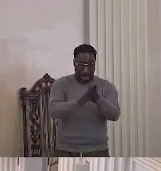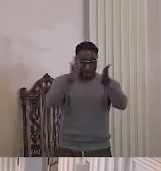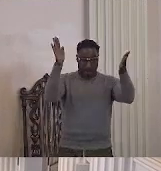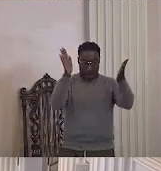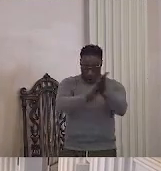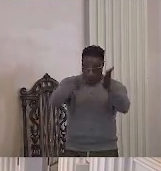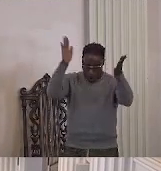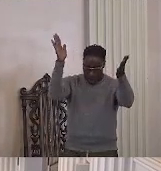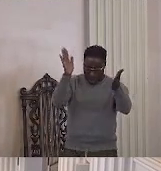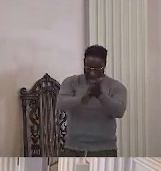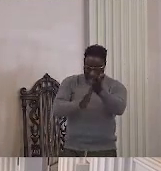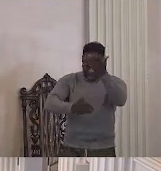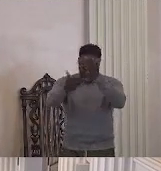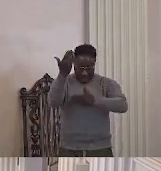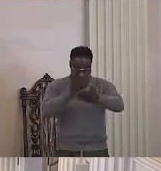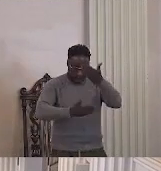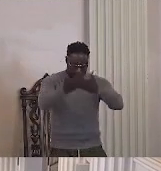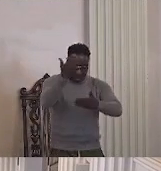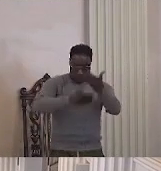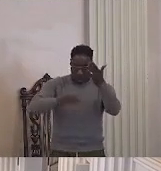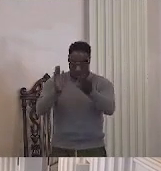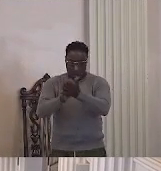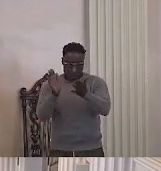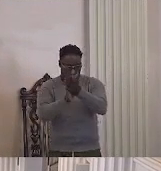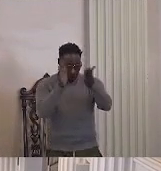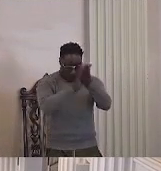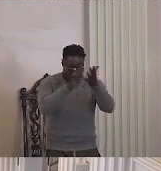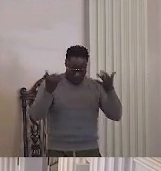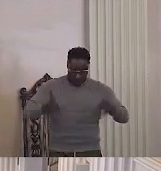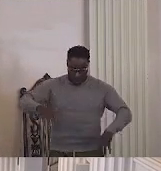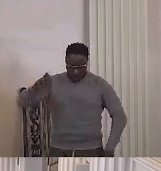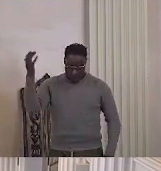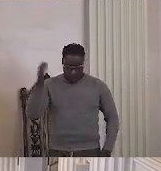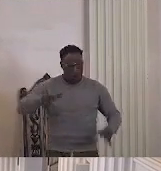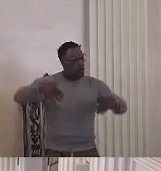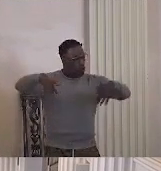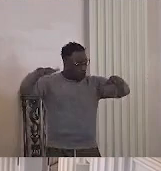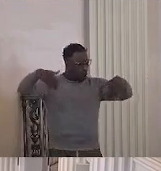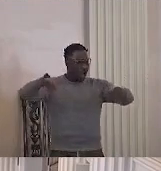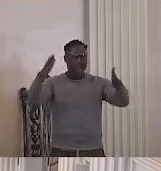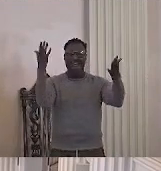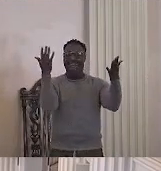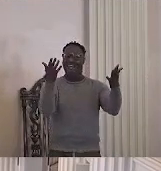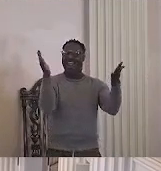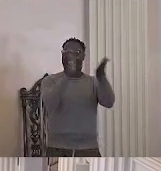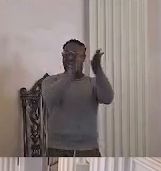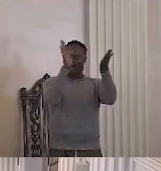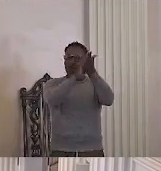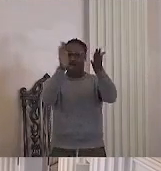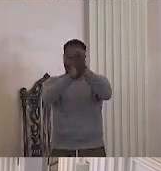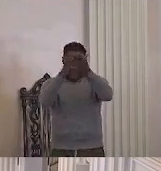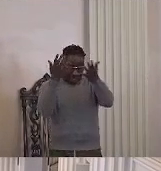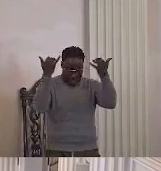now, man, clap your hands now. Oh, clap your hands now.